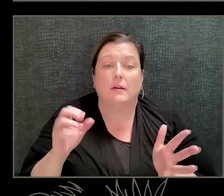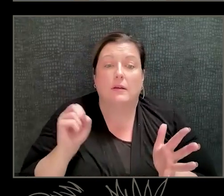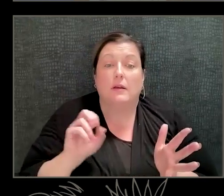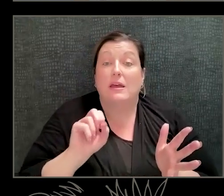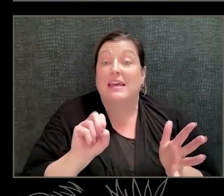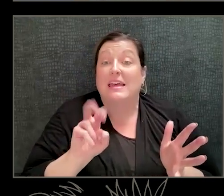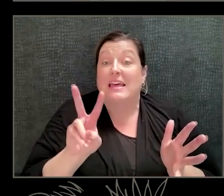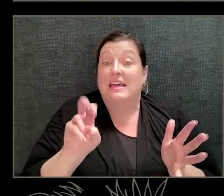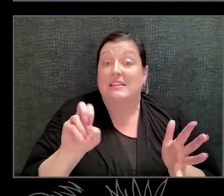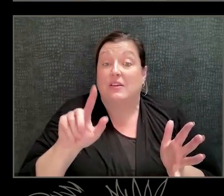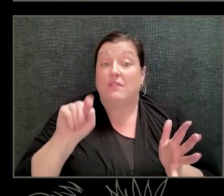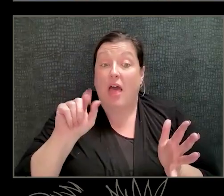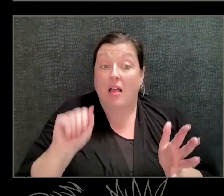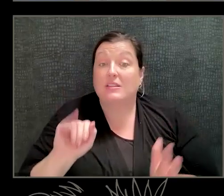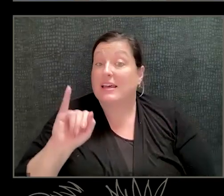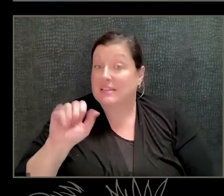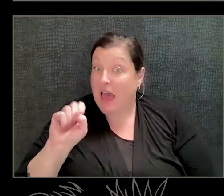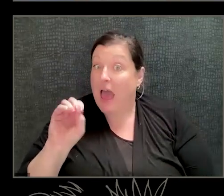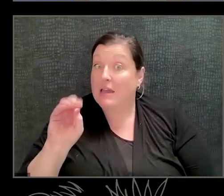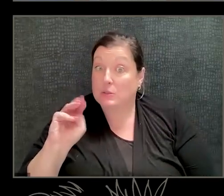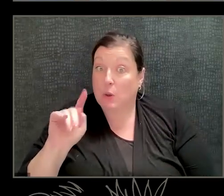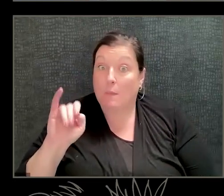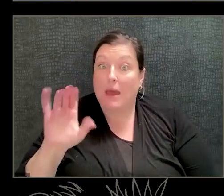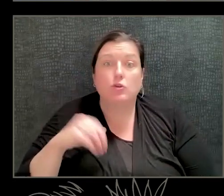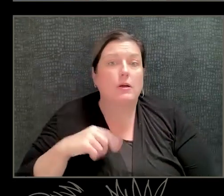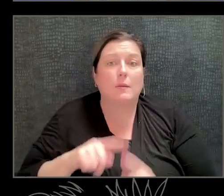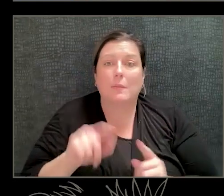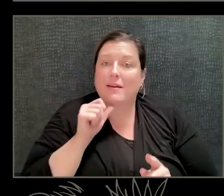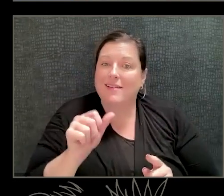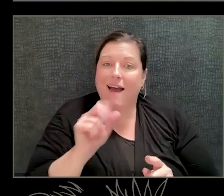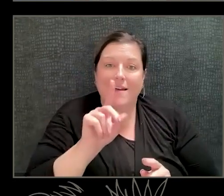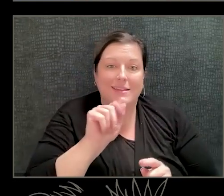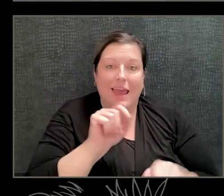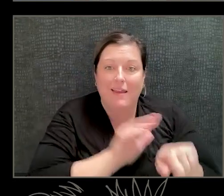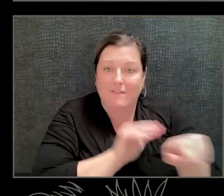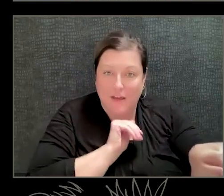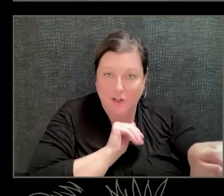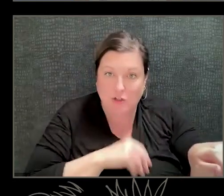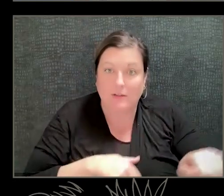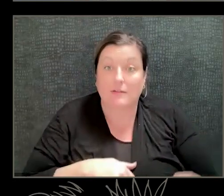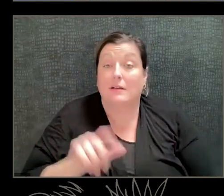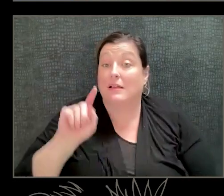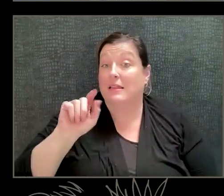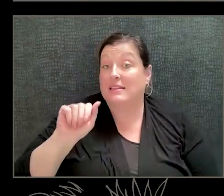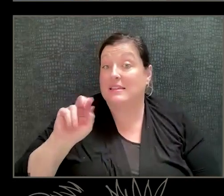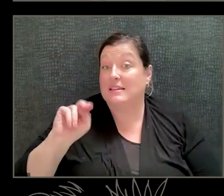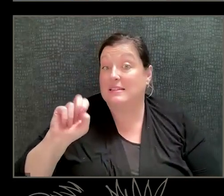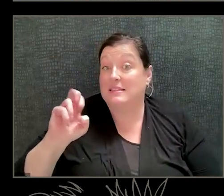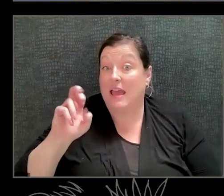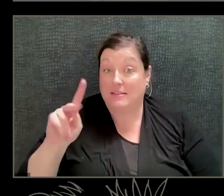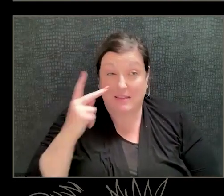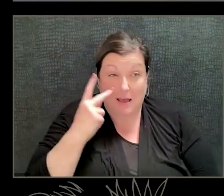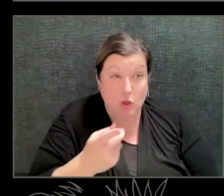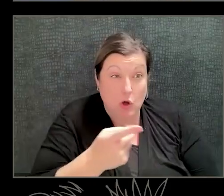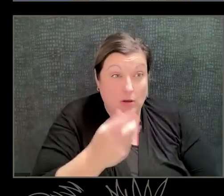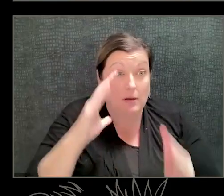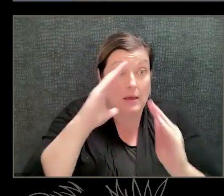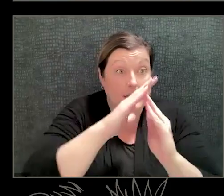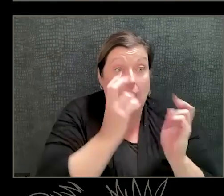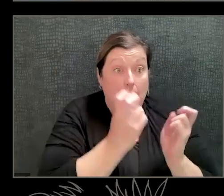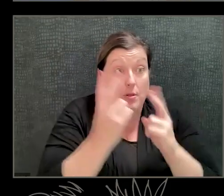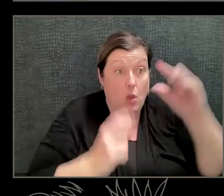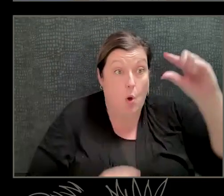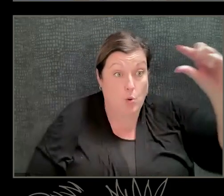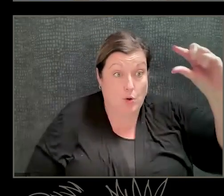SvelteKit does have isomorphic loaders, but there's no data fetching integration. Let's see what TanStack Start looks like. At the top, we've got our loader, and